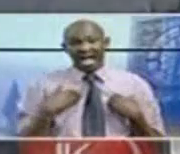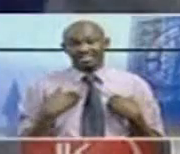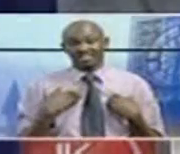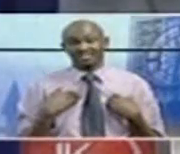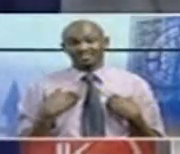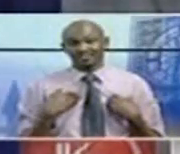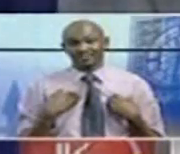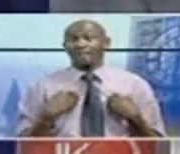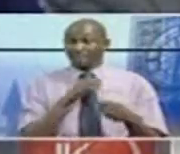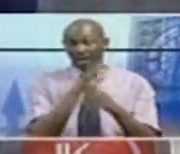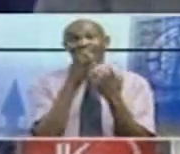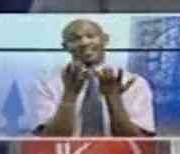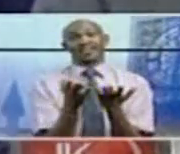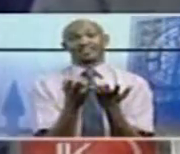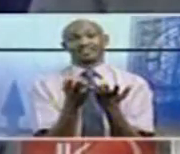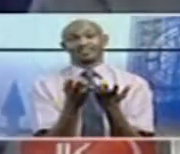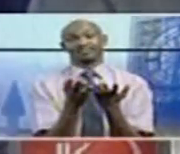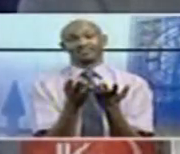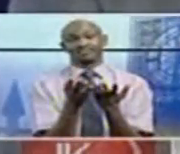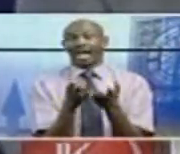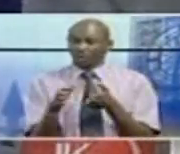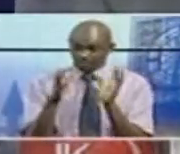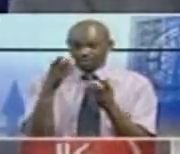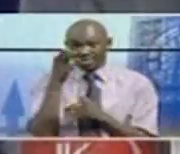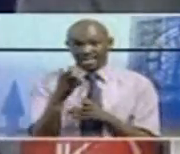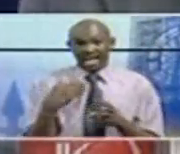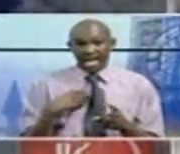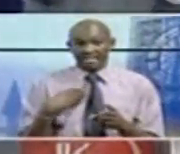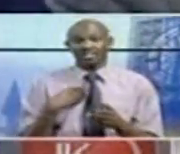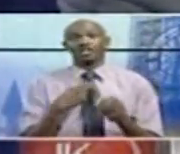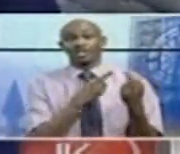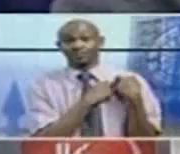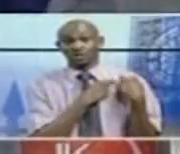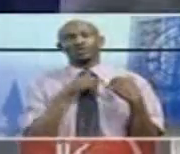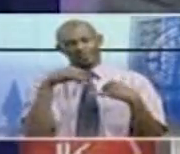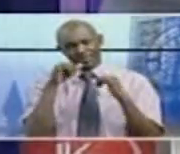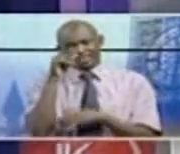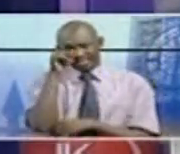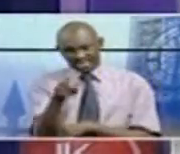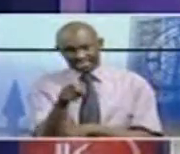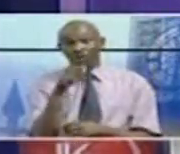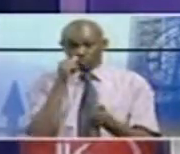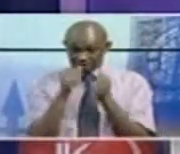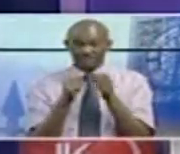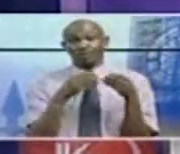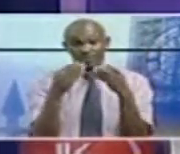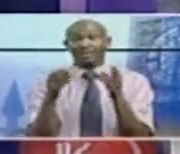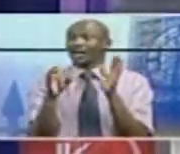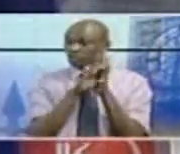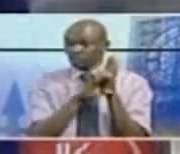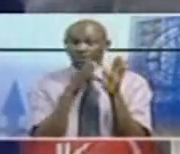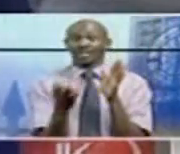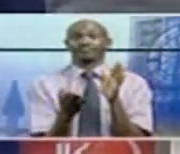of power, privilege, and the mandate and obligation to implement that which is provided for by the